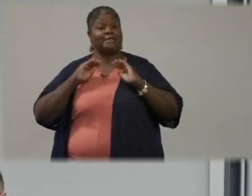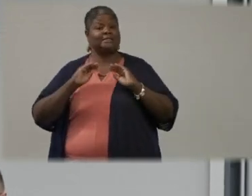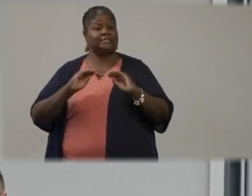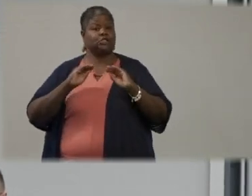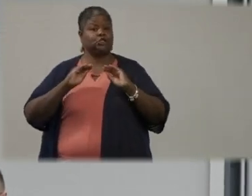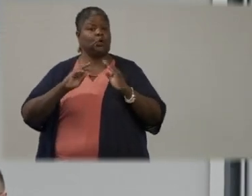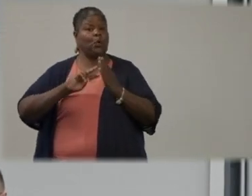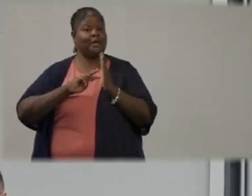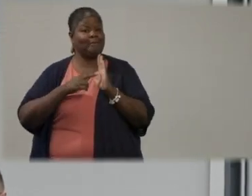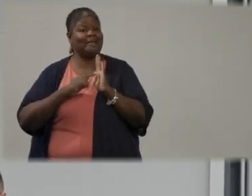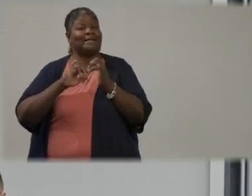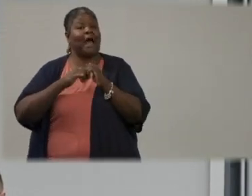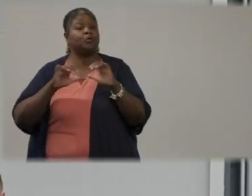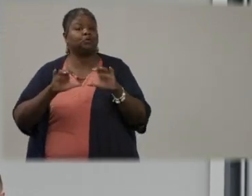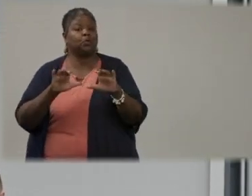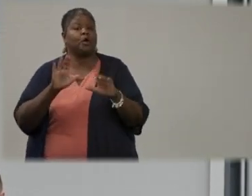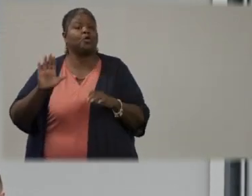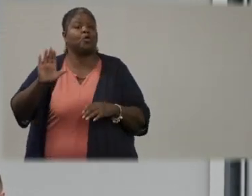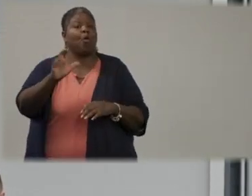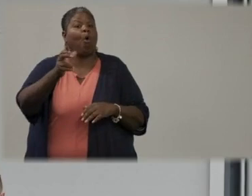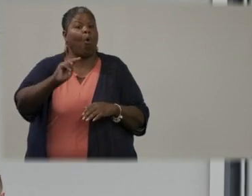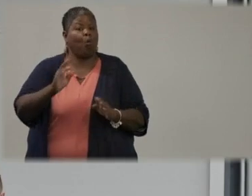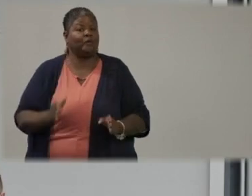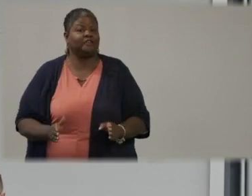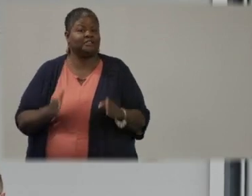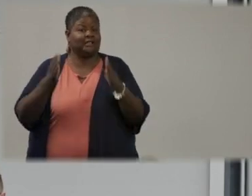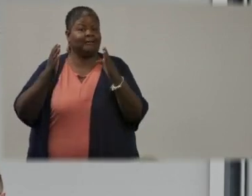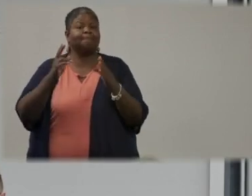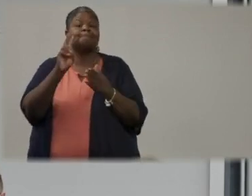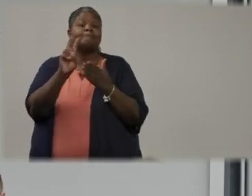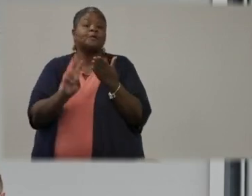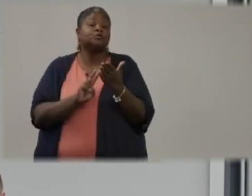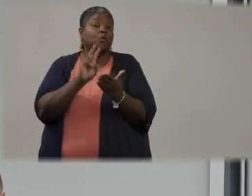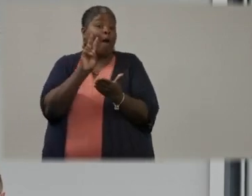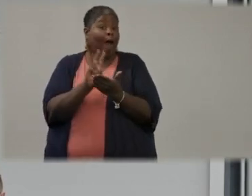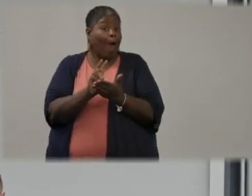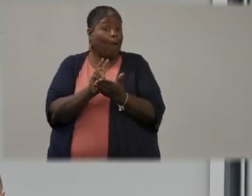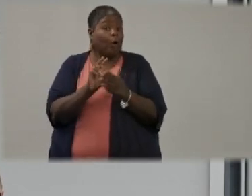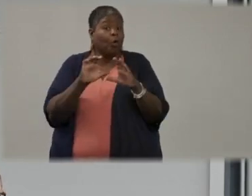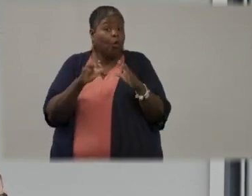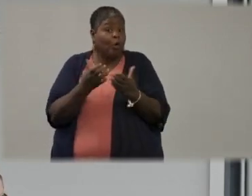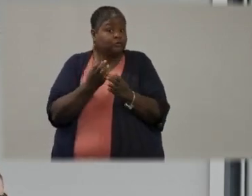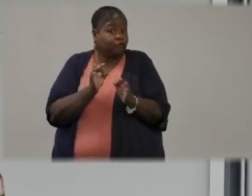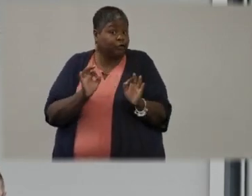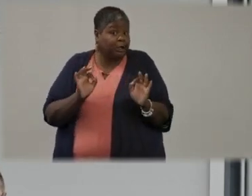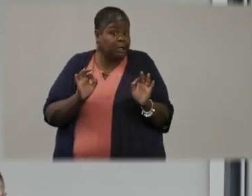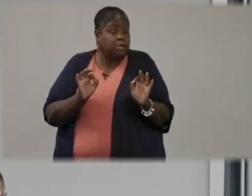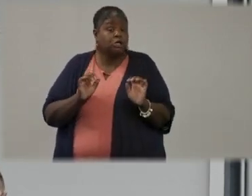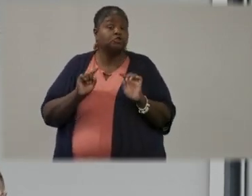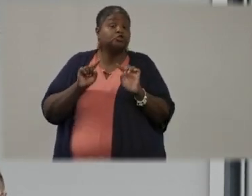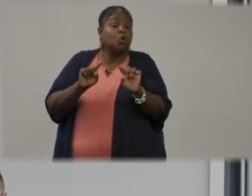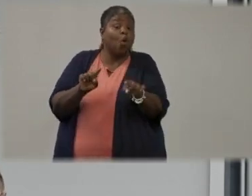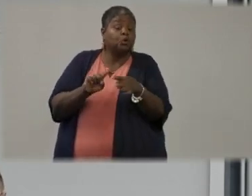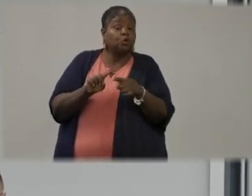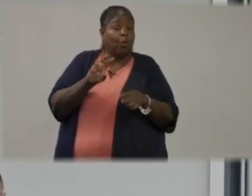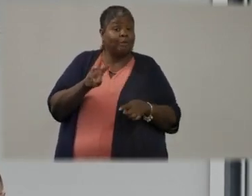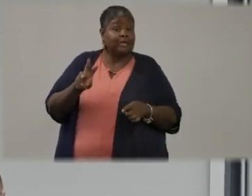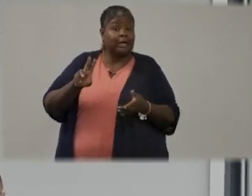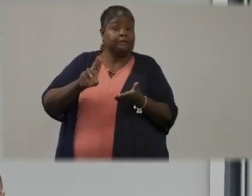is and how to do it in your own facility. It's a 2-hour course. It's free. You just go to our website, you